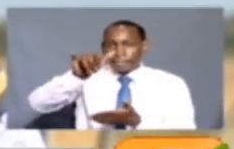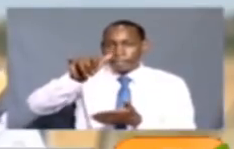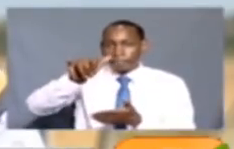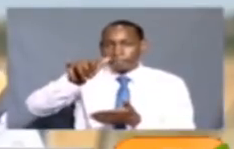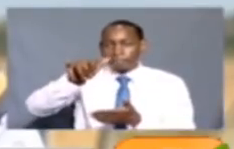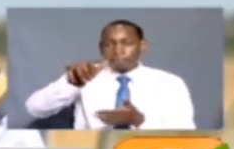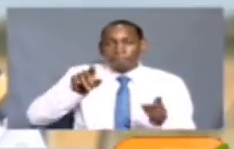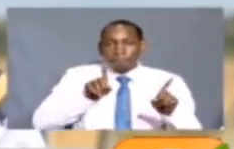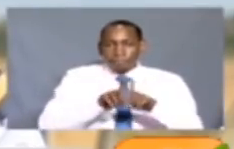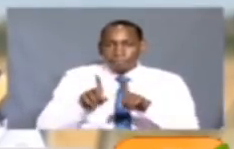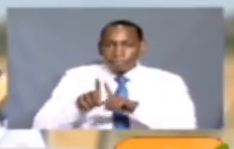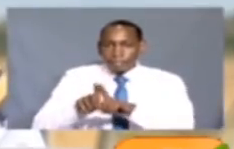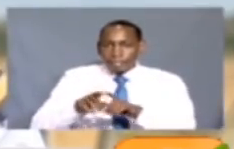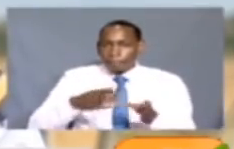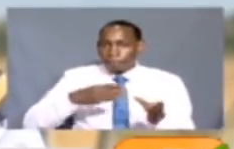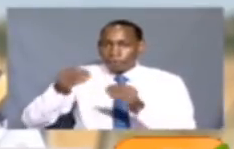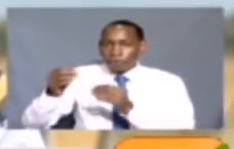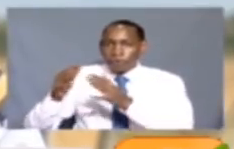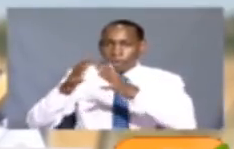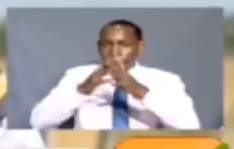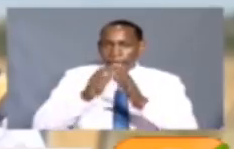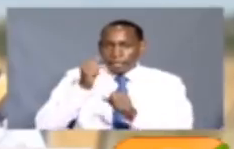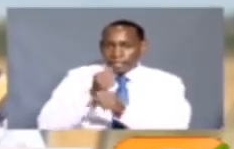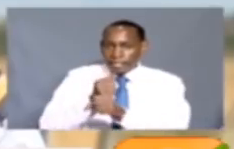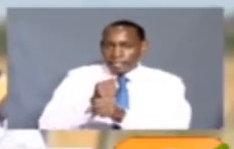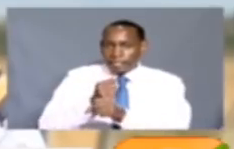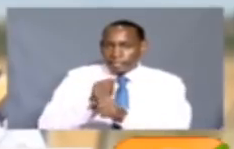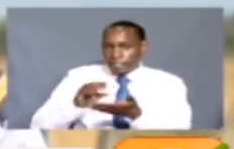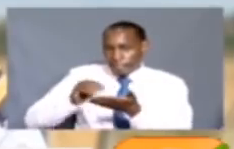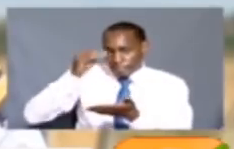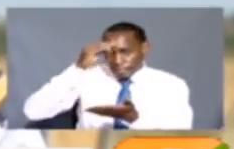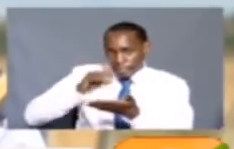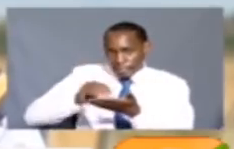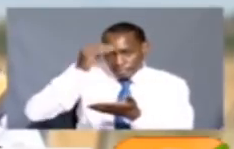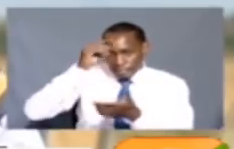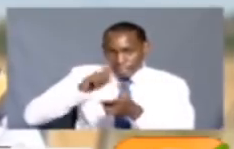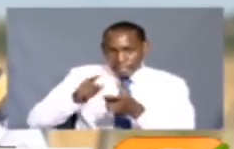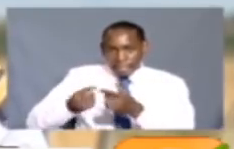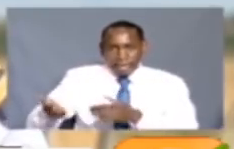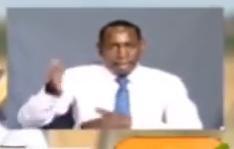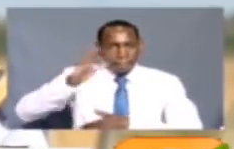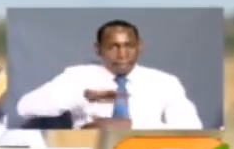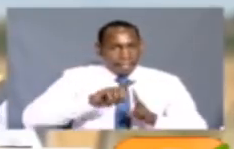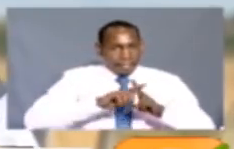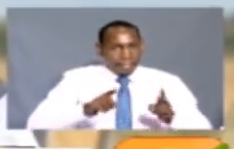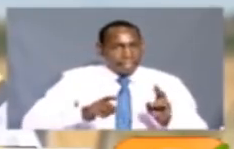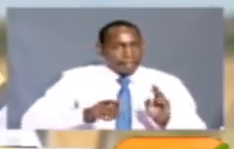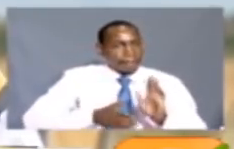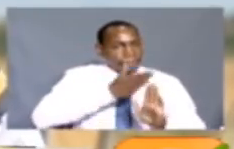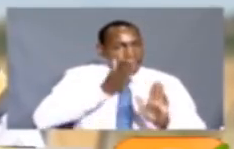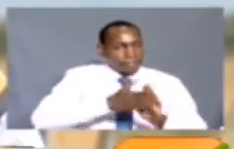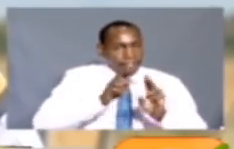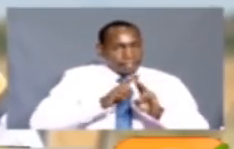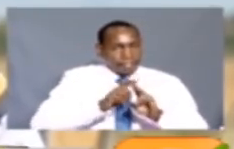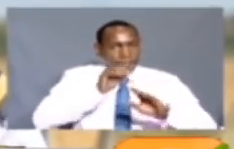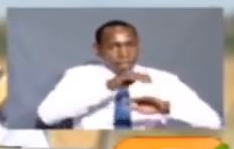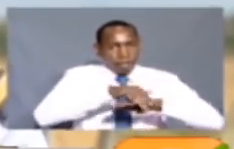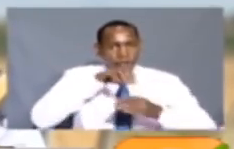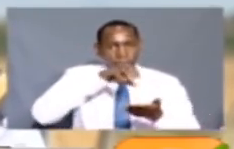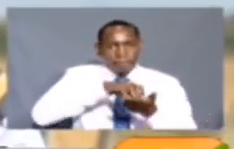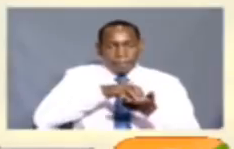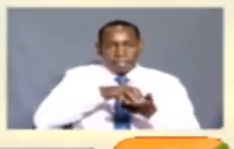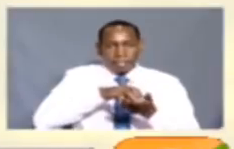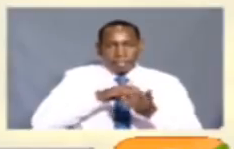bit the bullet, went to the US, did my training, came back, and pretty much right away, got offered a position in a